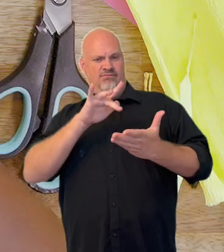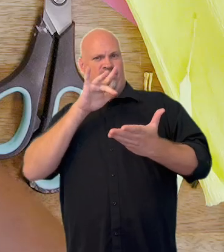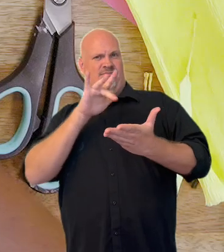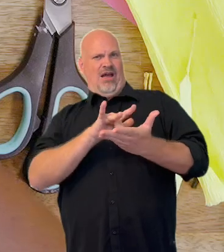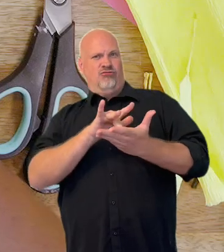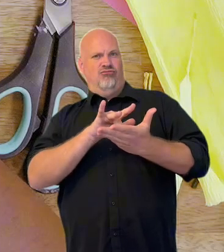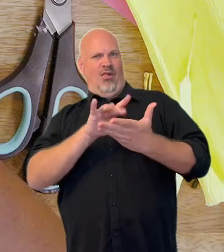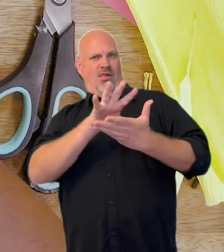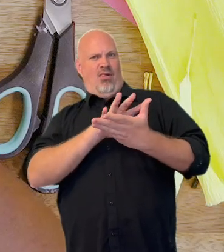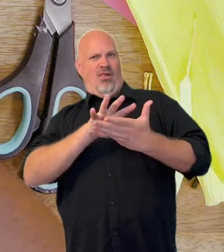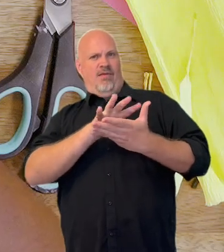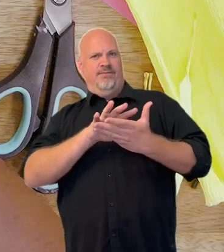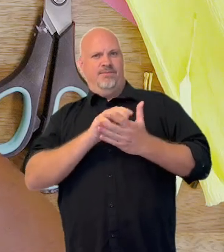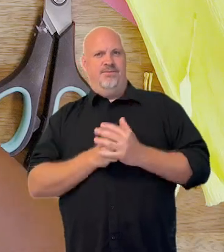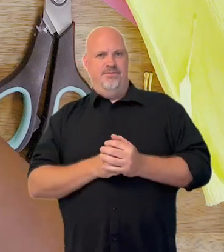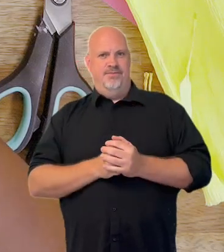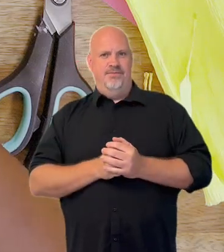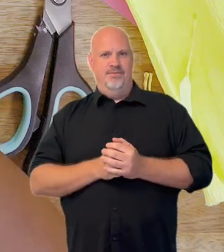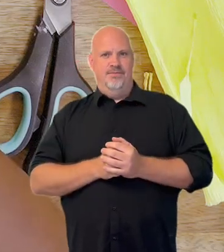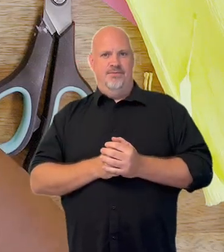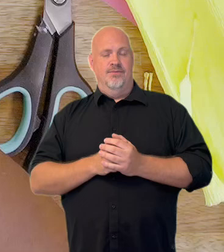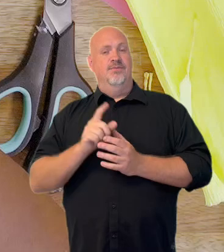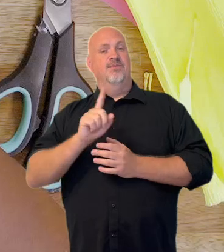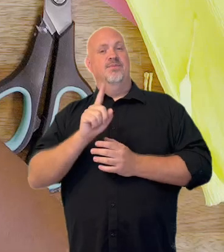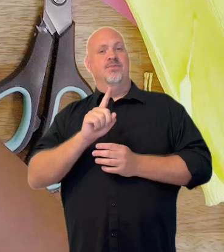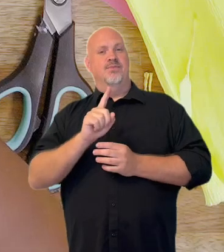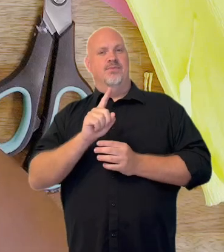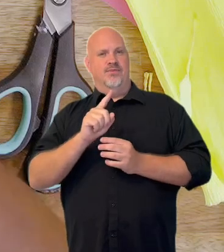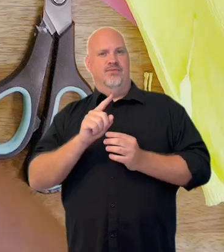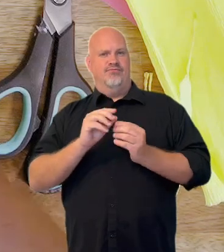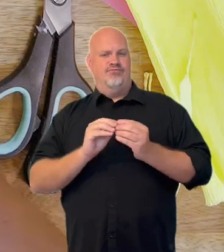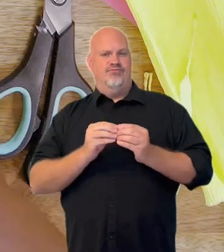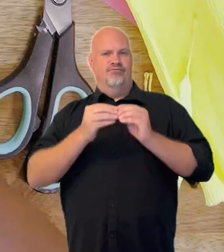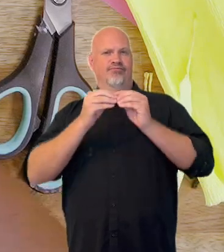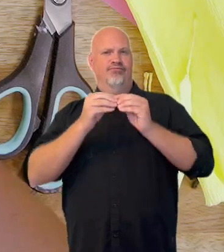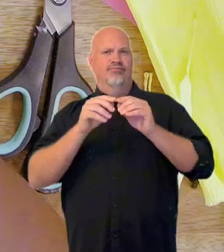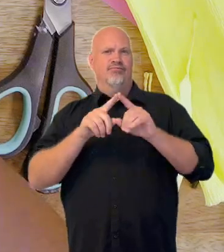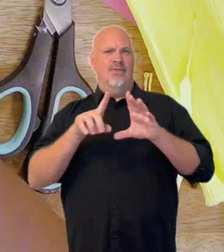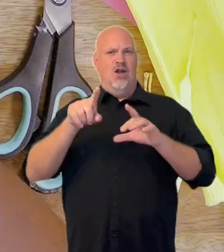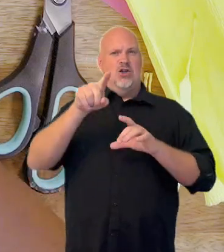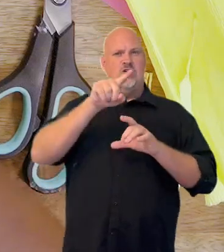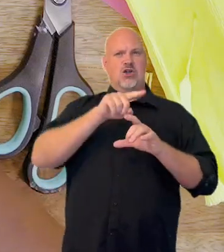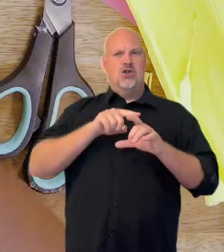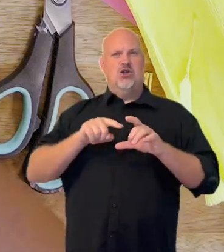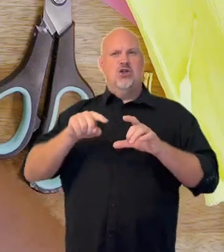flower by creating a circular